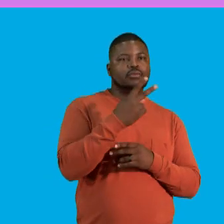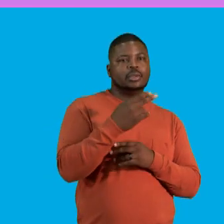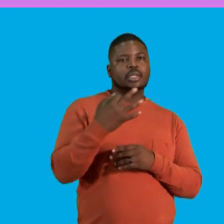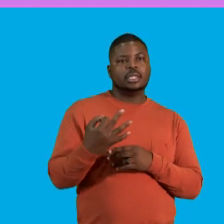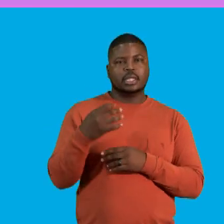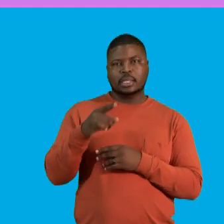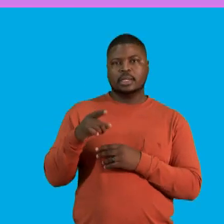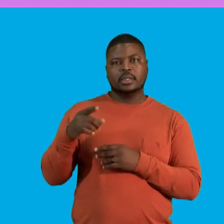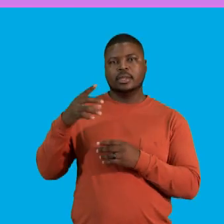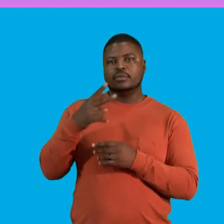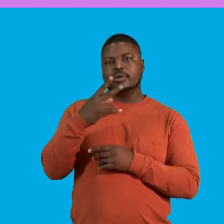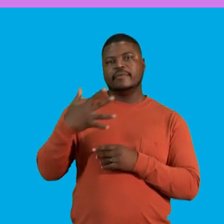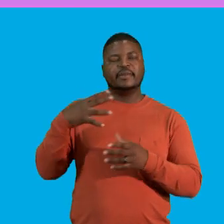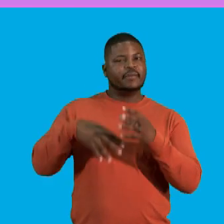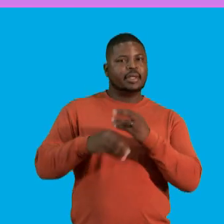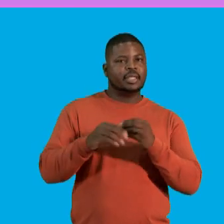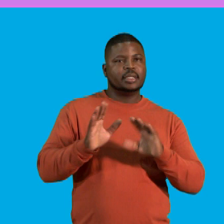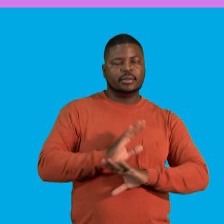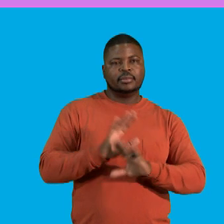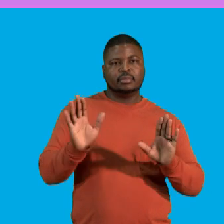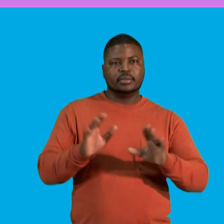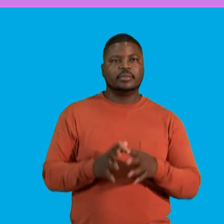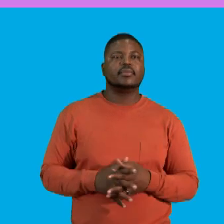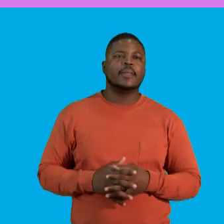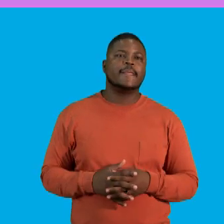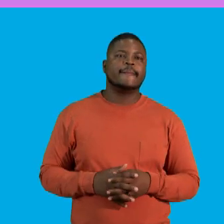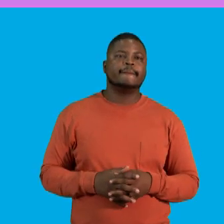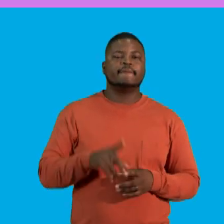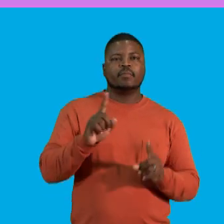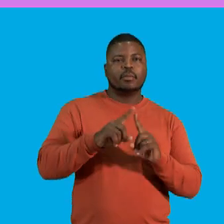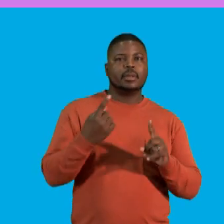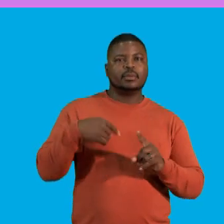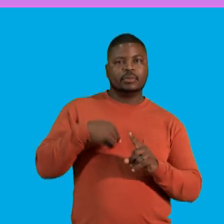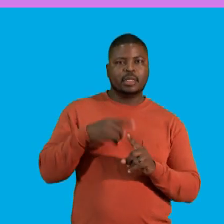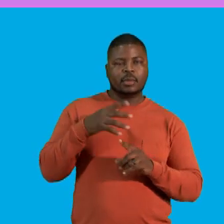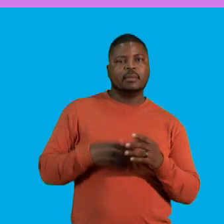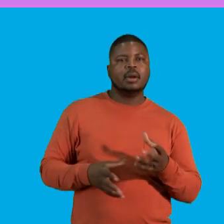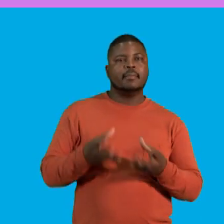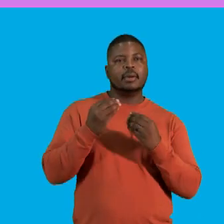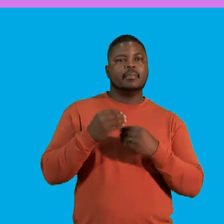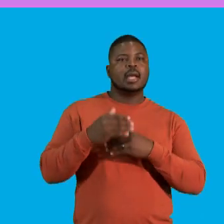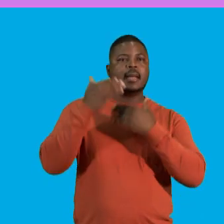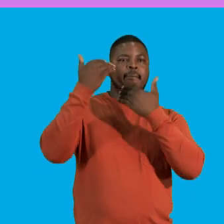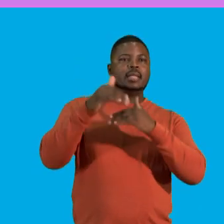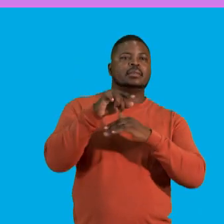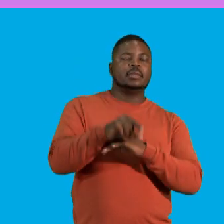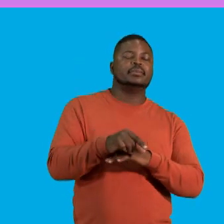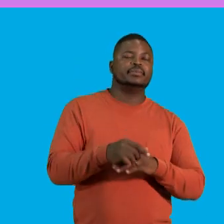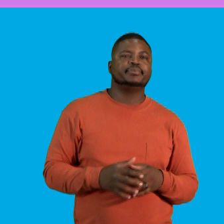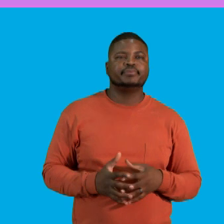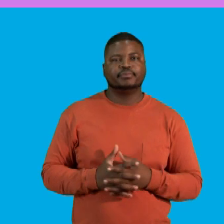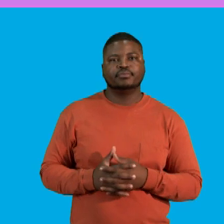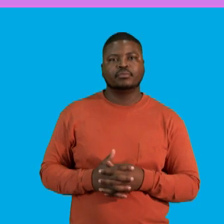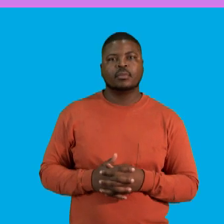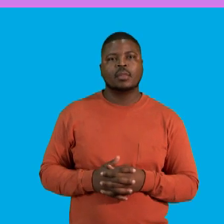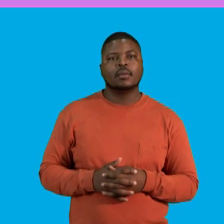to 25. So 23 becomes our maximum. Then we start with finding the maximums. So when we find our maximum, the